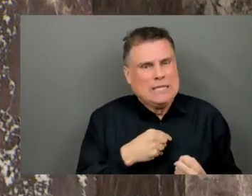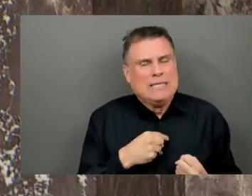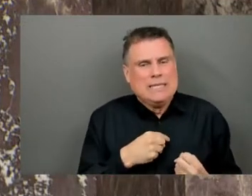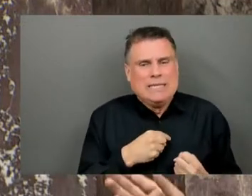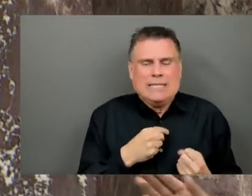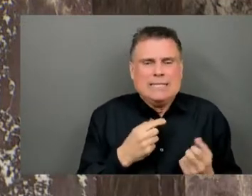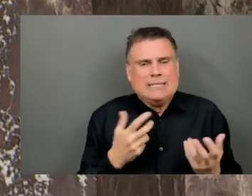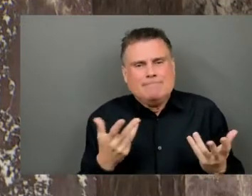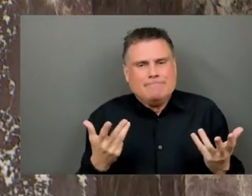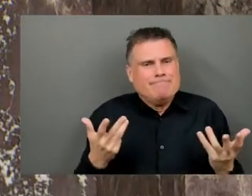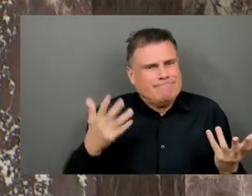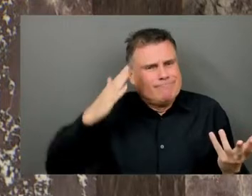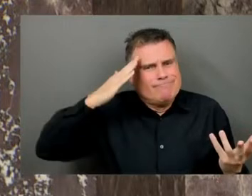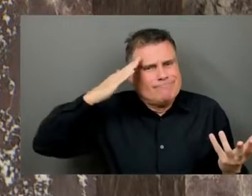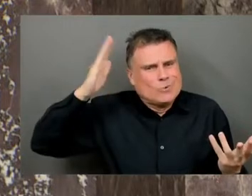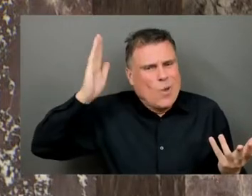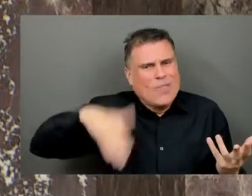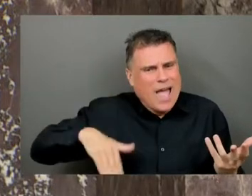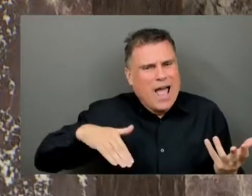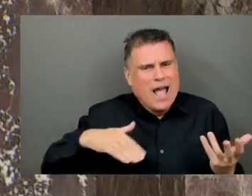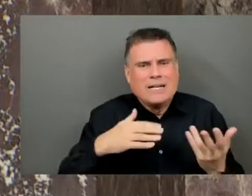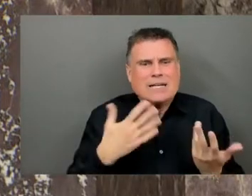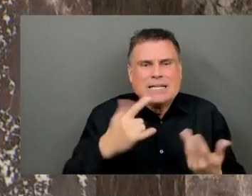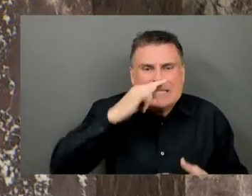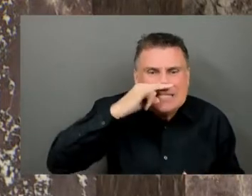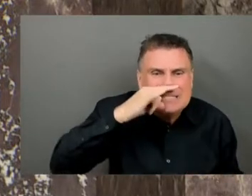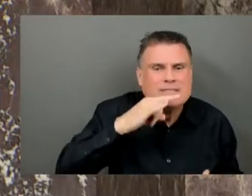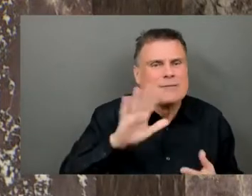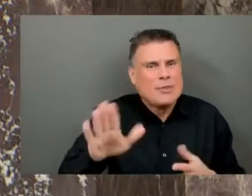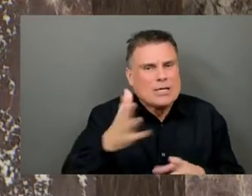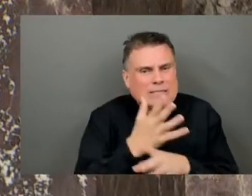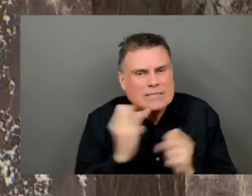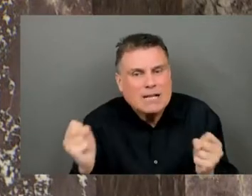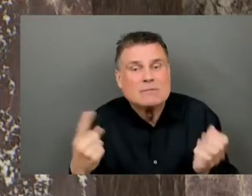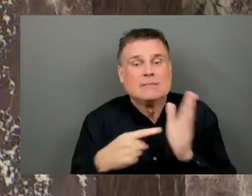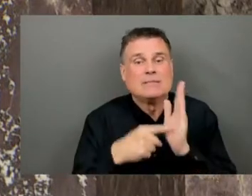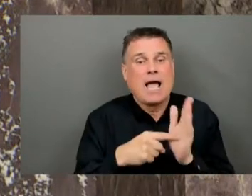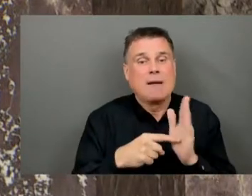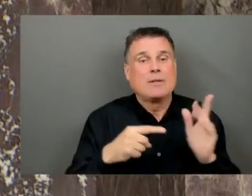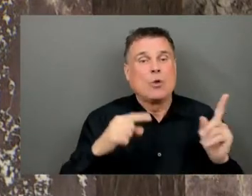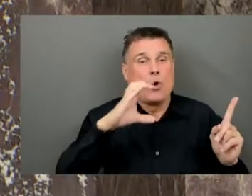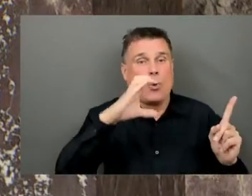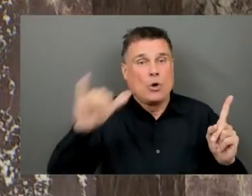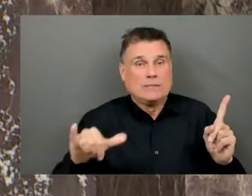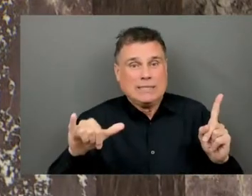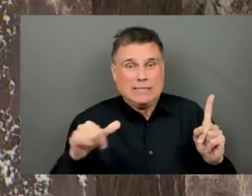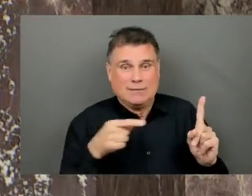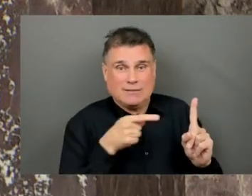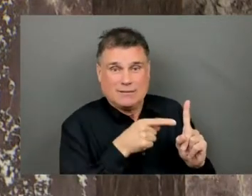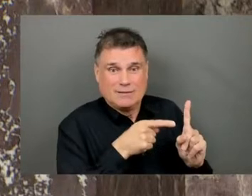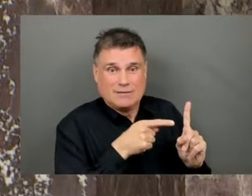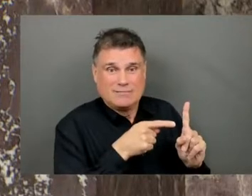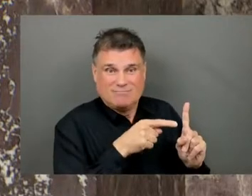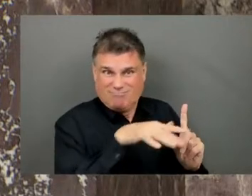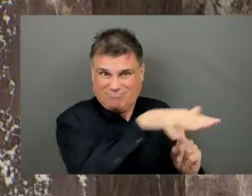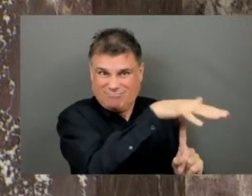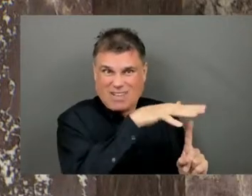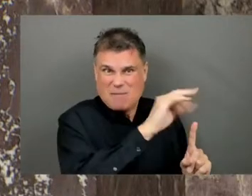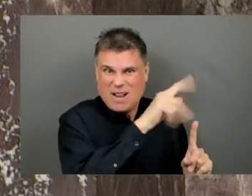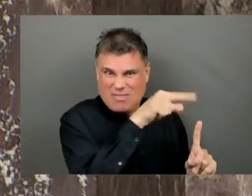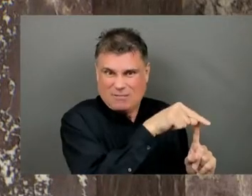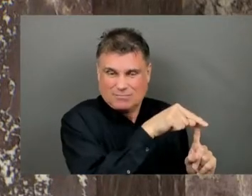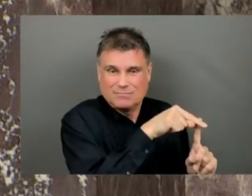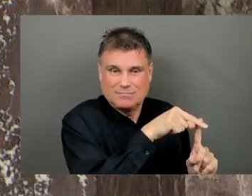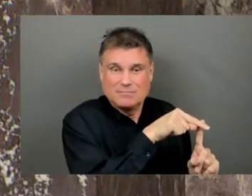that community, the MLA for Courtney Comox and I, working with Mayor and Council to address challenges in that community. There's a lack of